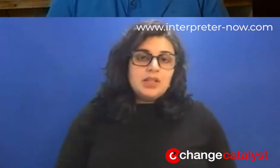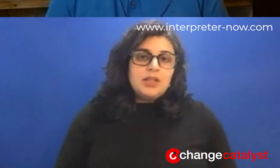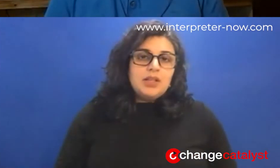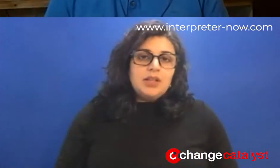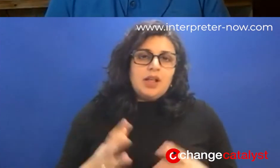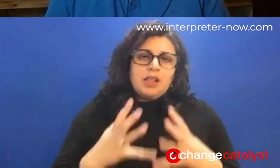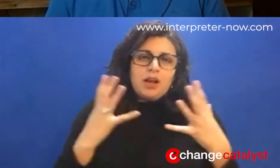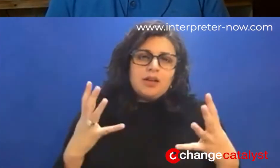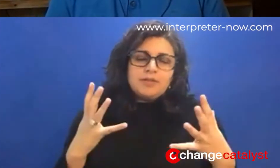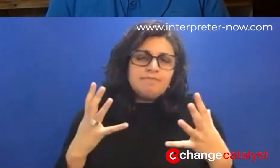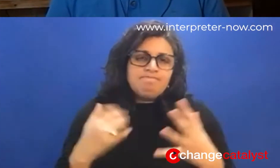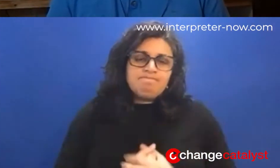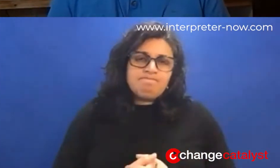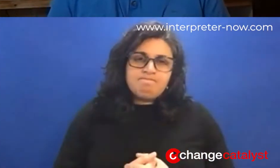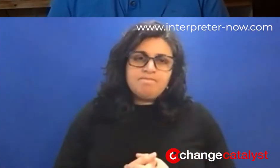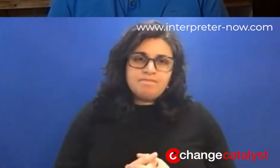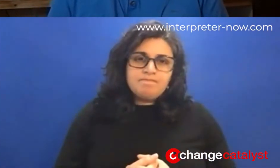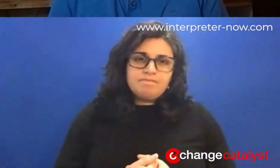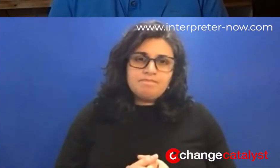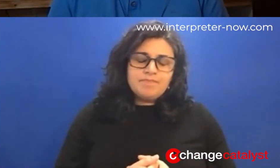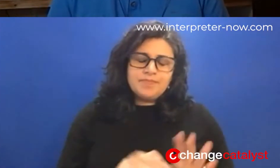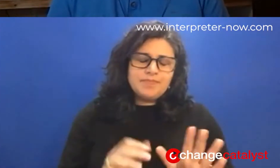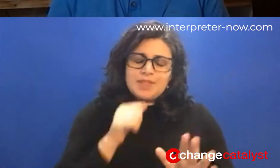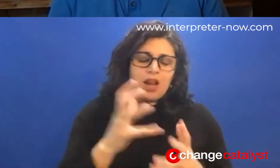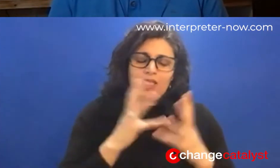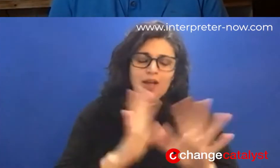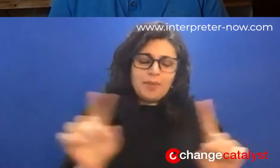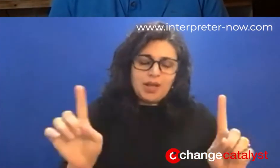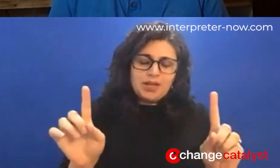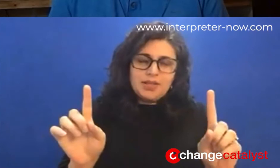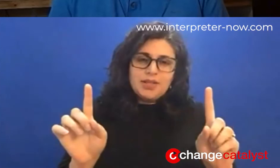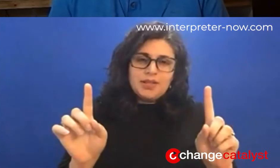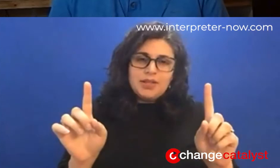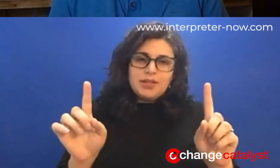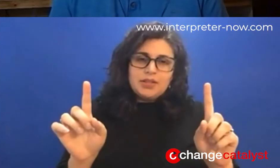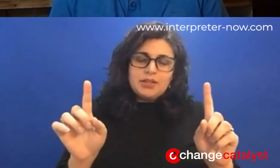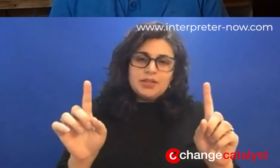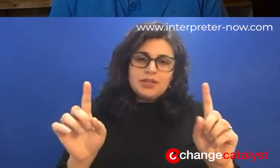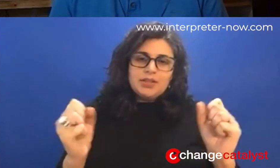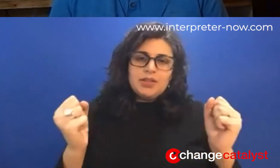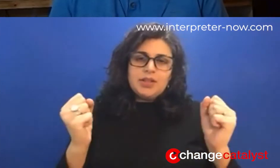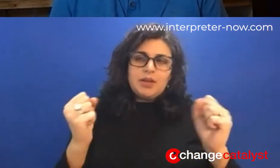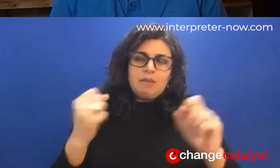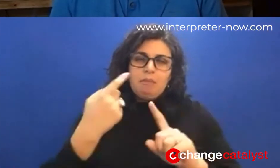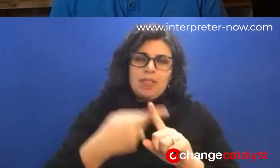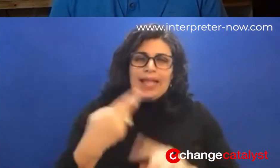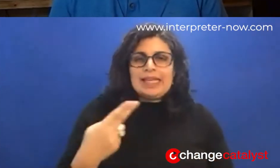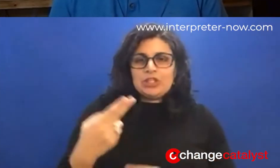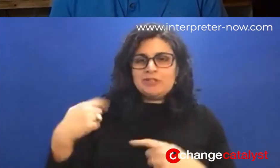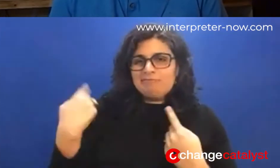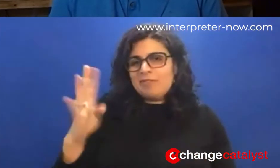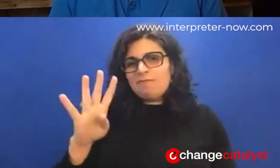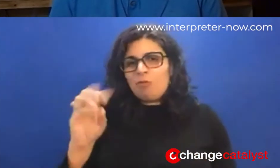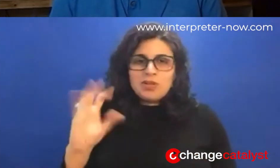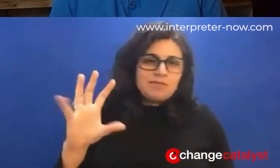of not a lot, I don't want to overblow it, but a lot of Black history in the last, let's just call it 40, 50